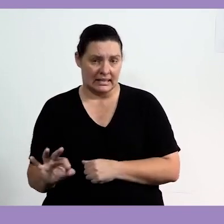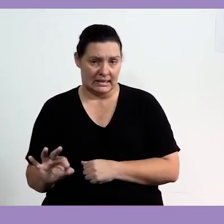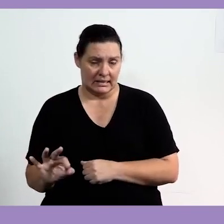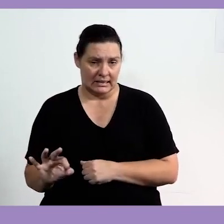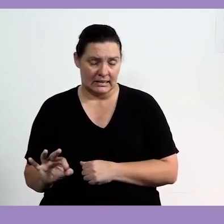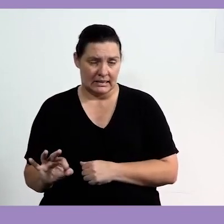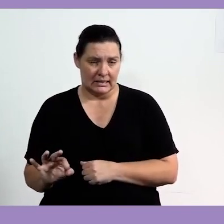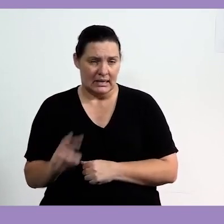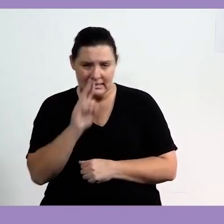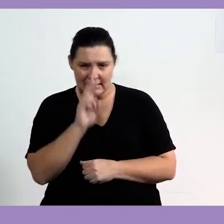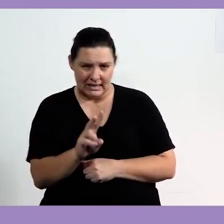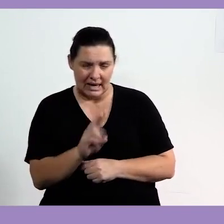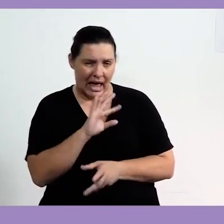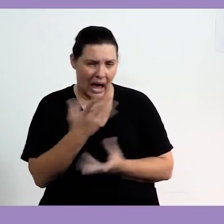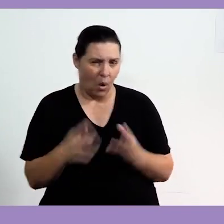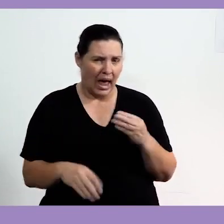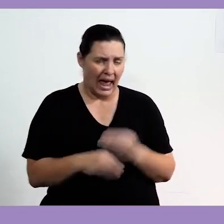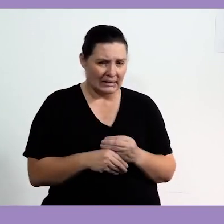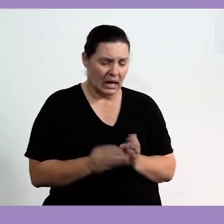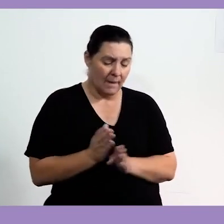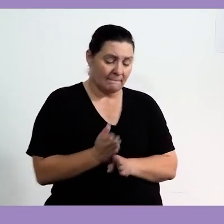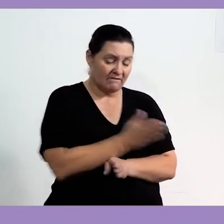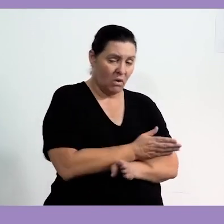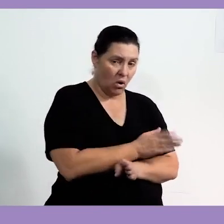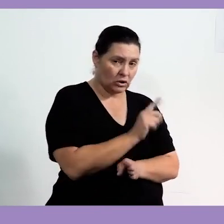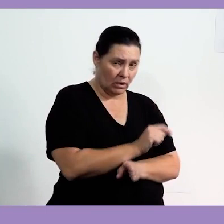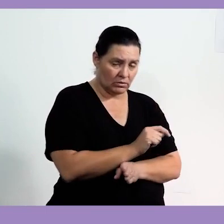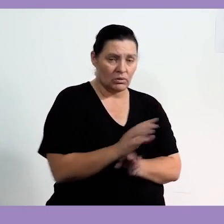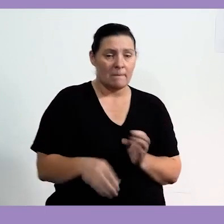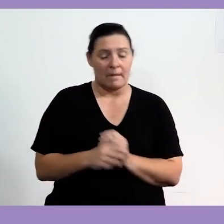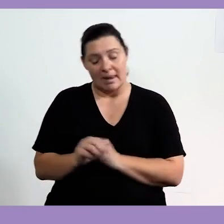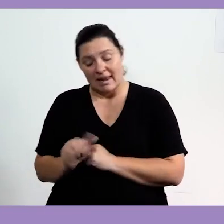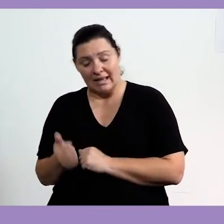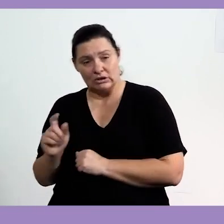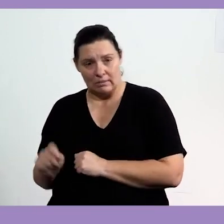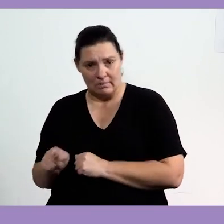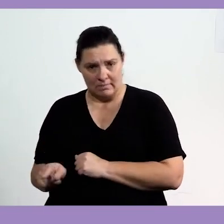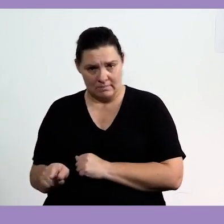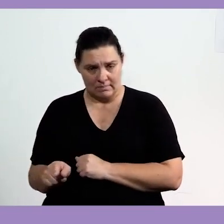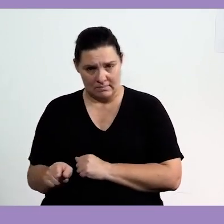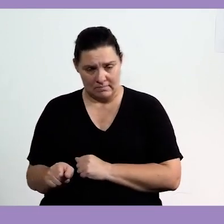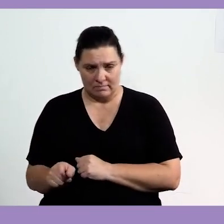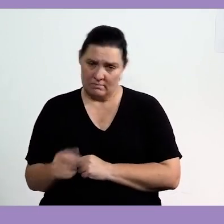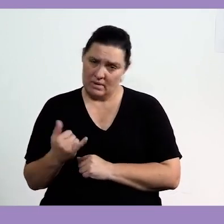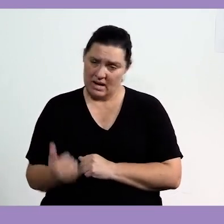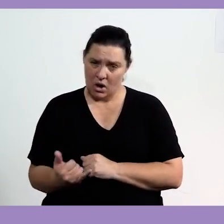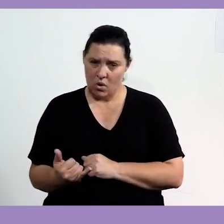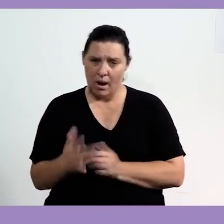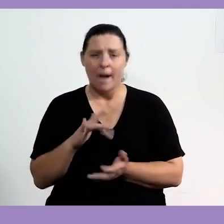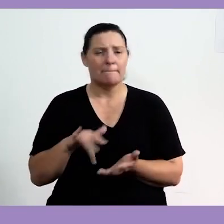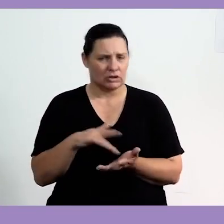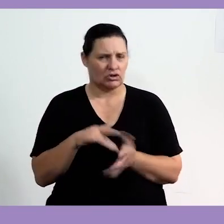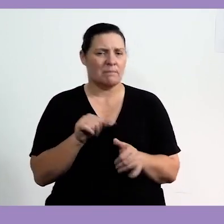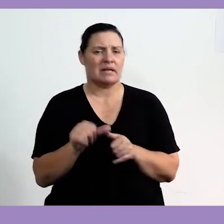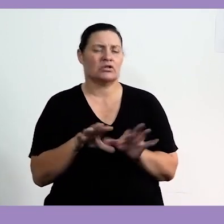gives me 3. Can you see how we are adding the 2 previous terms to find the next term? So I think now we're